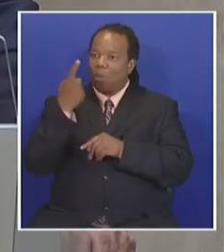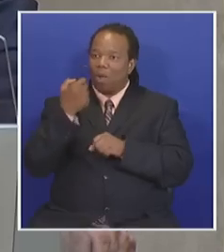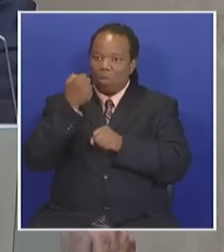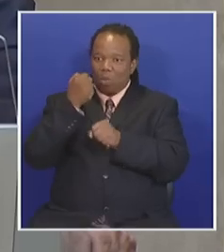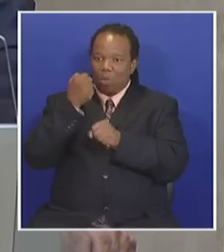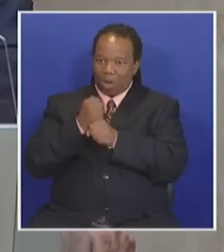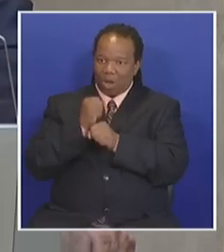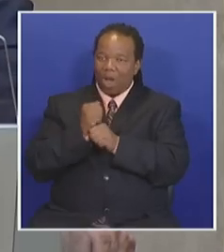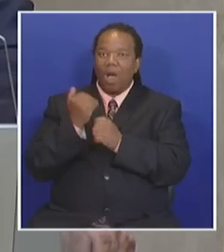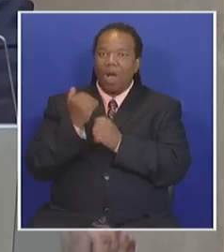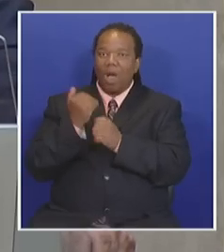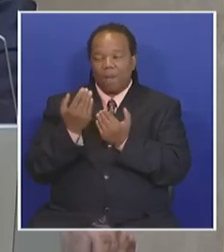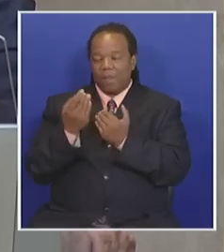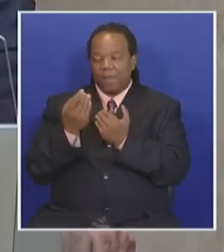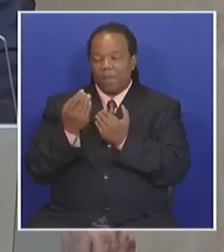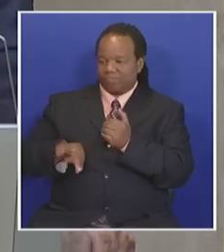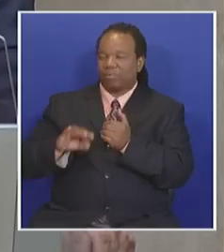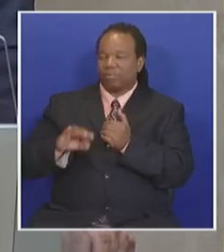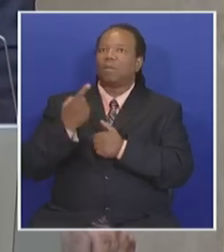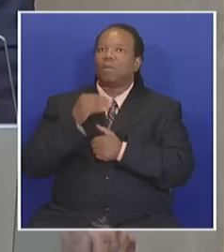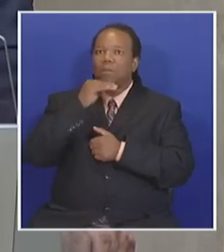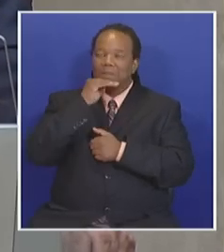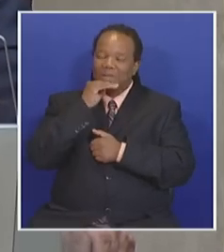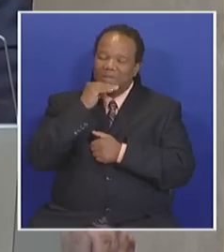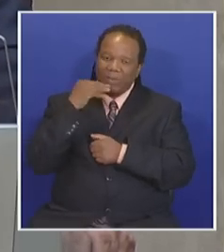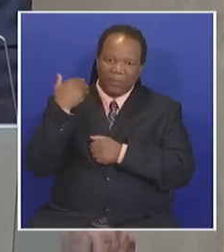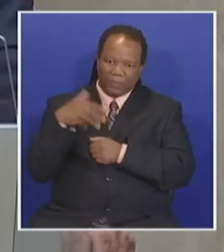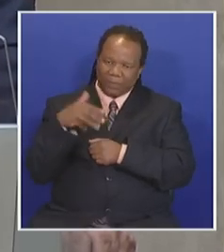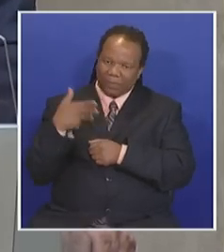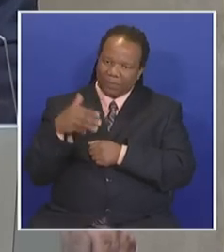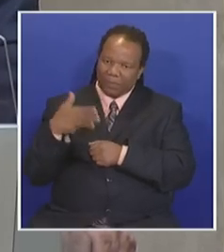minimum wages. This means a great deal, Honorable Chair.